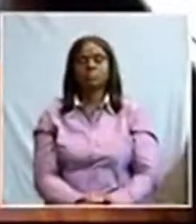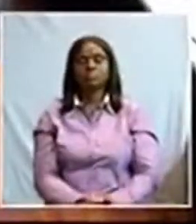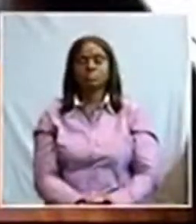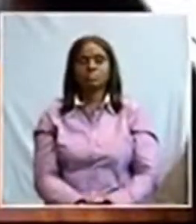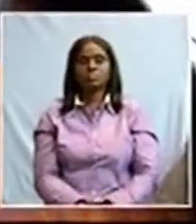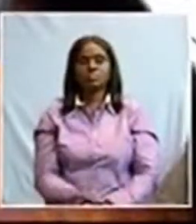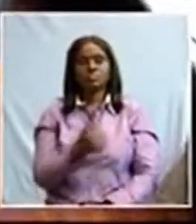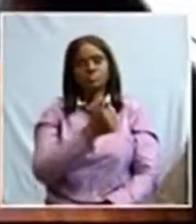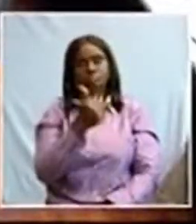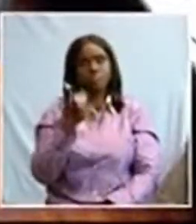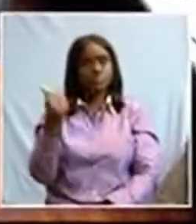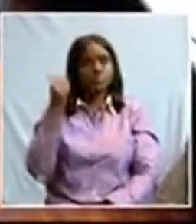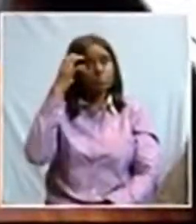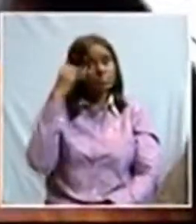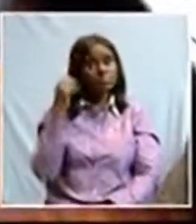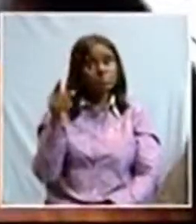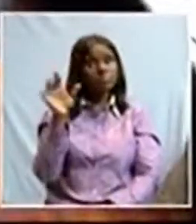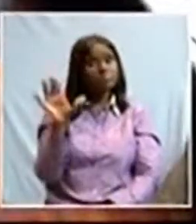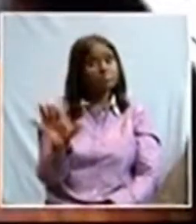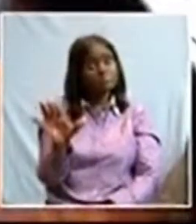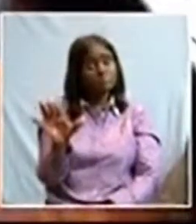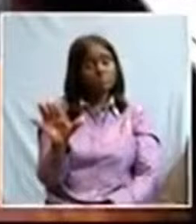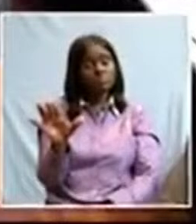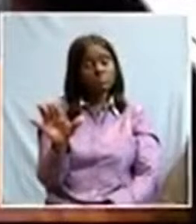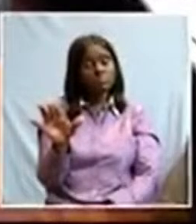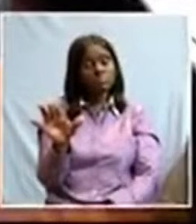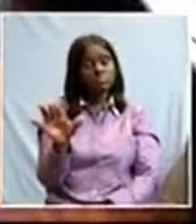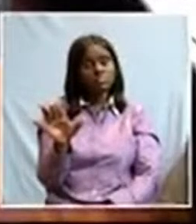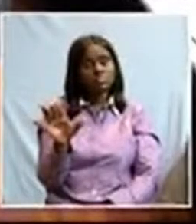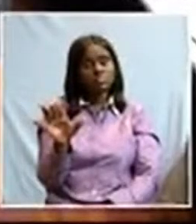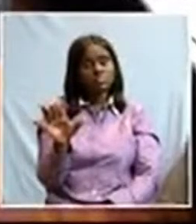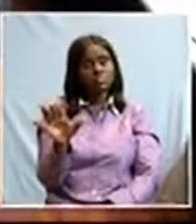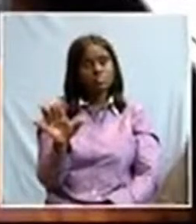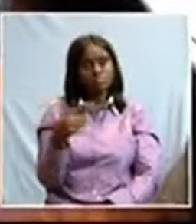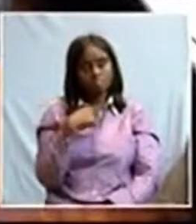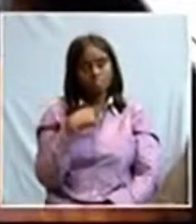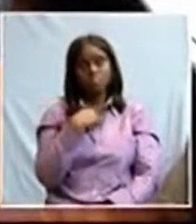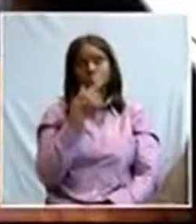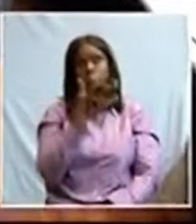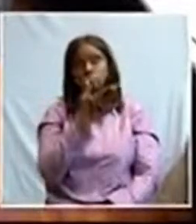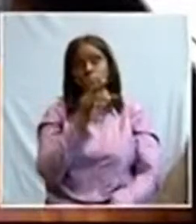The other officer, were you there? I was there, Chair.